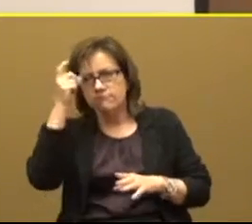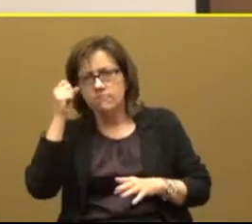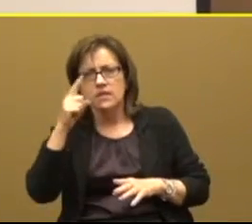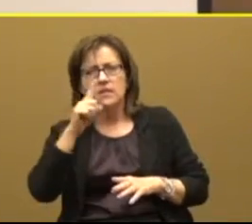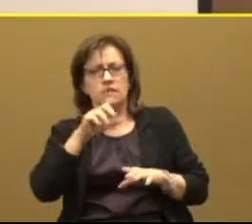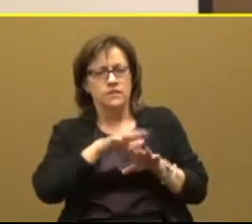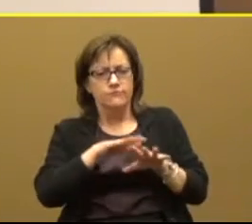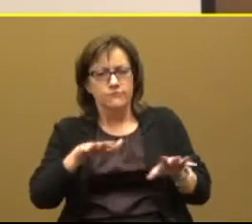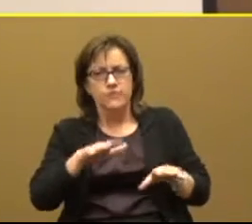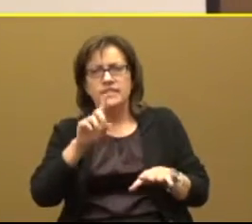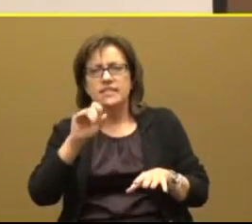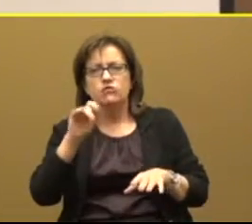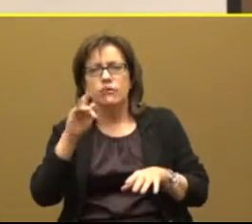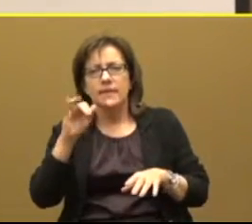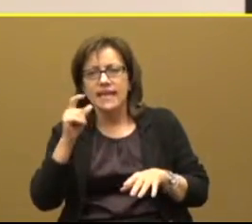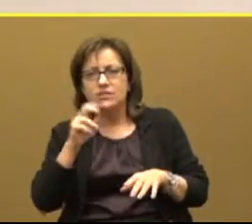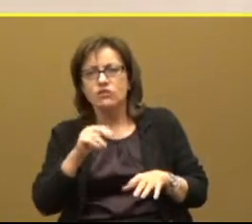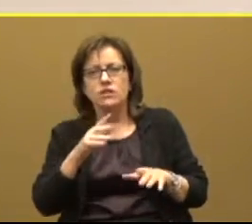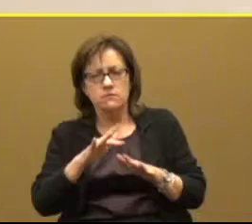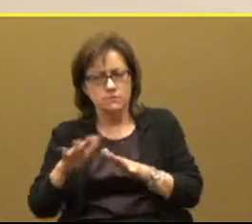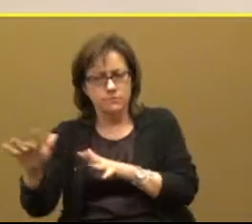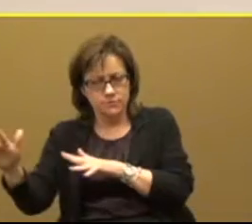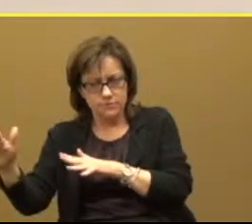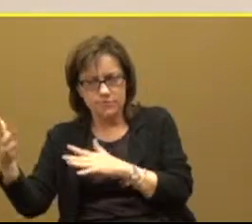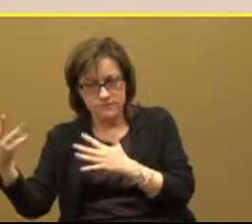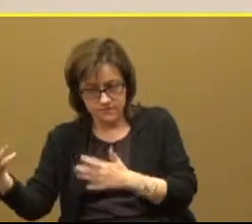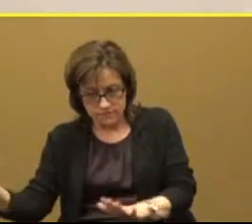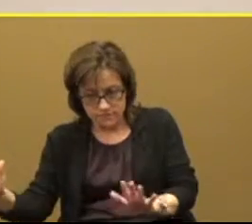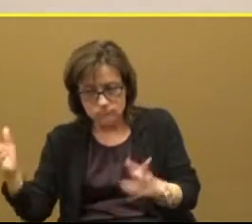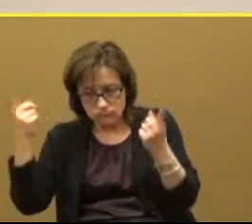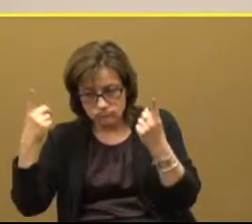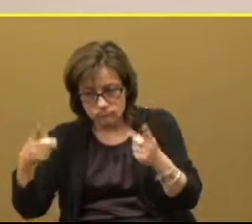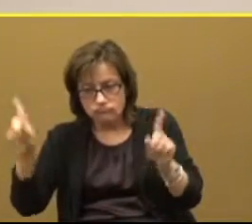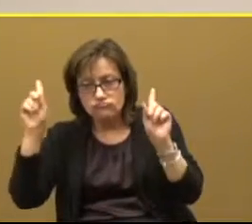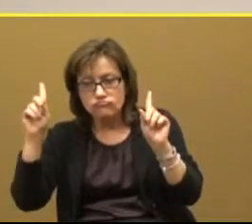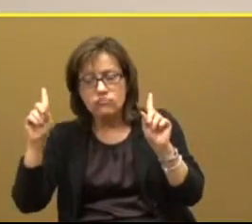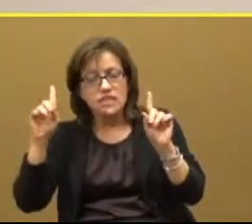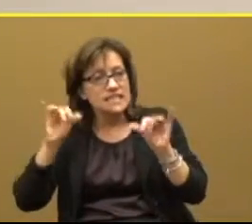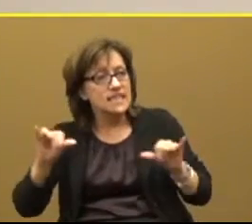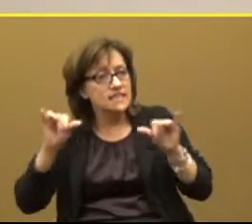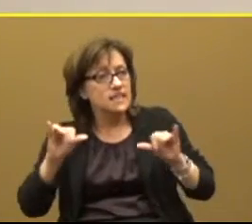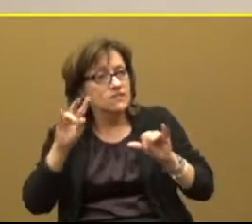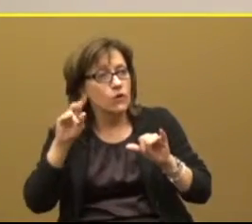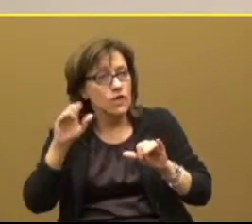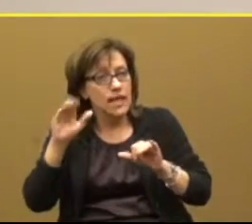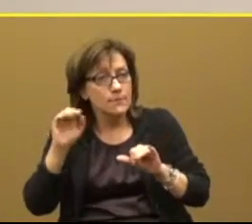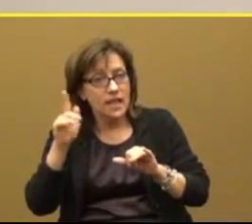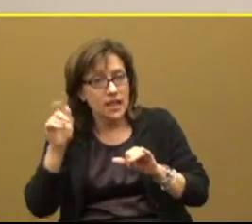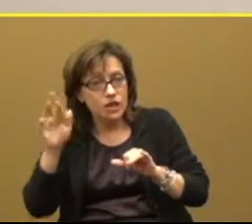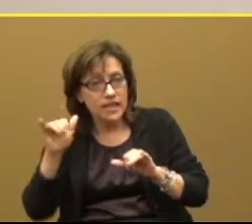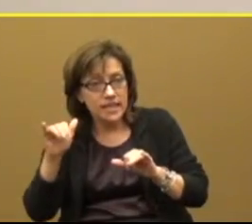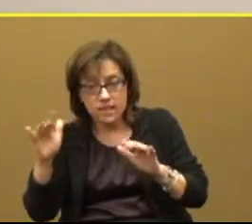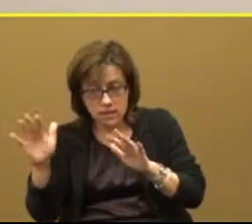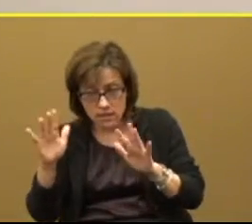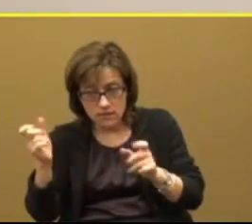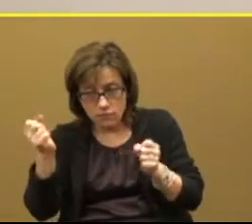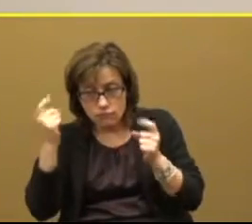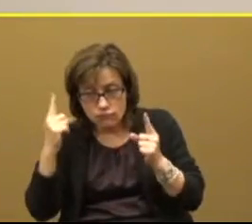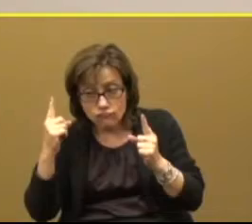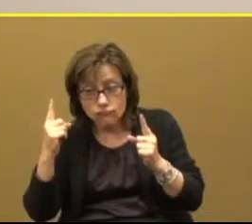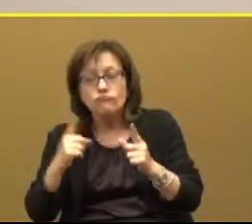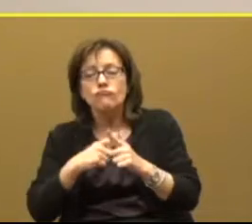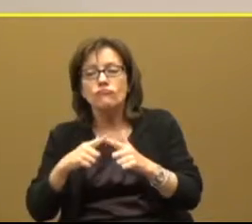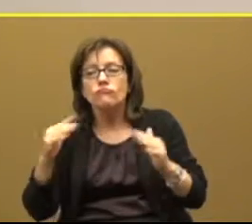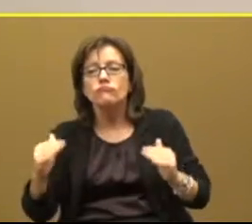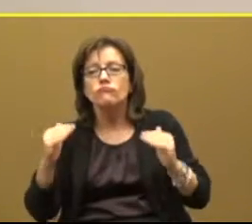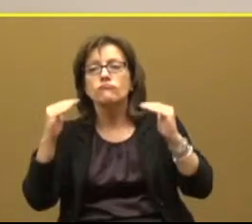move on to phase 4. Once they've got consistent vocabulary, then you can move on. They've been able to